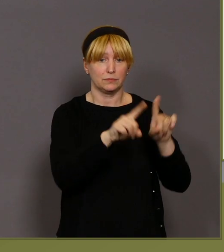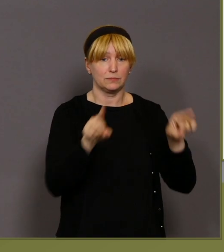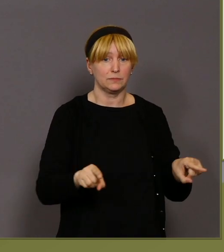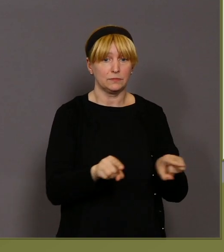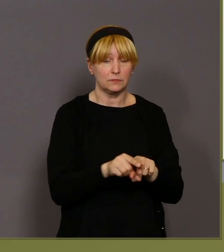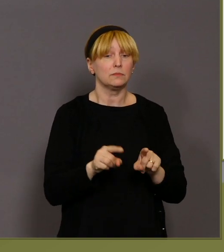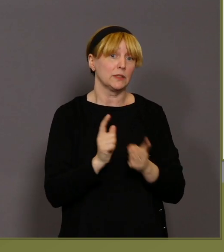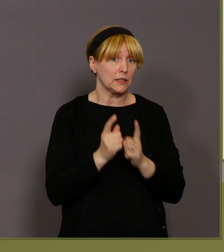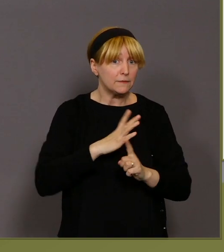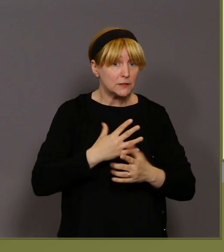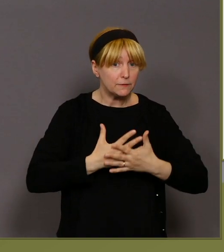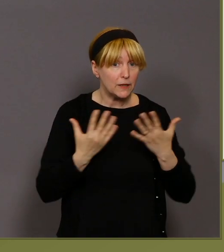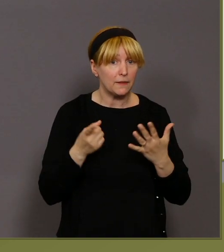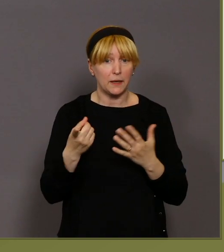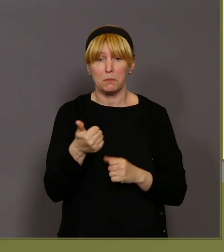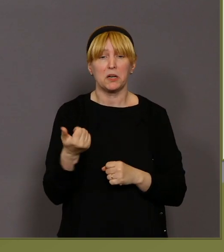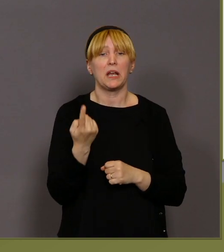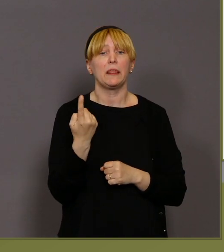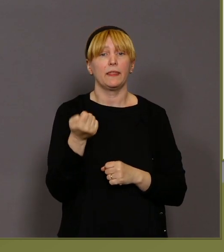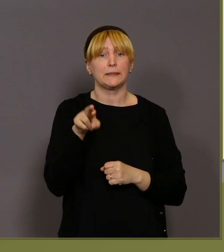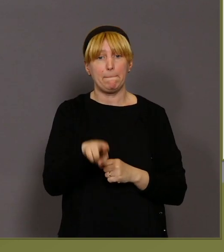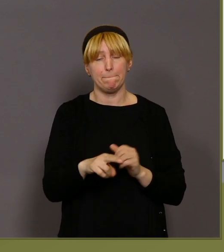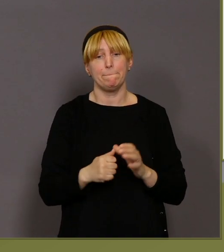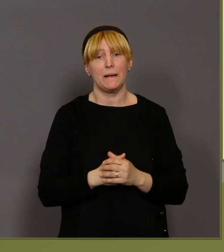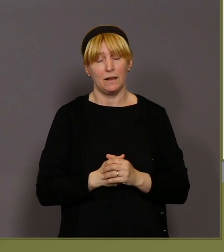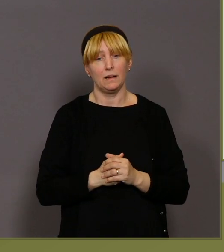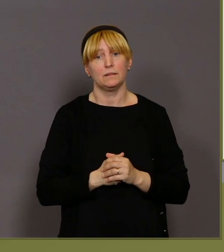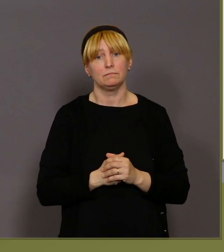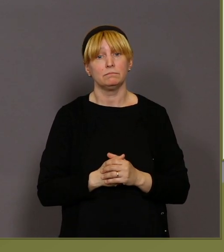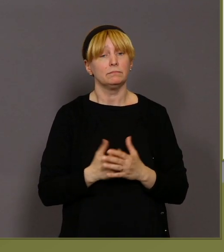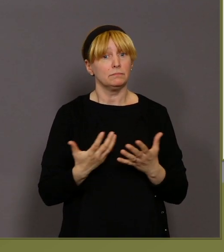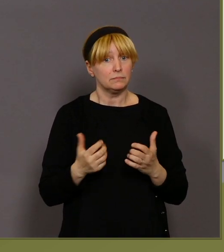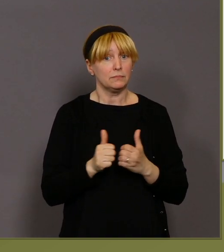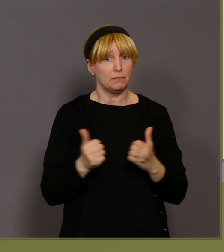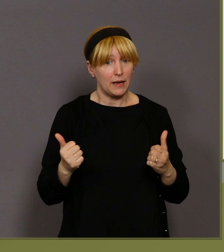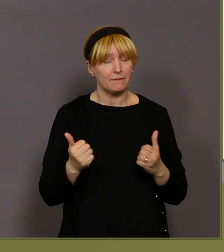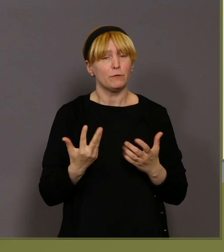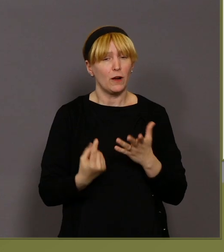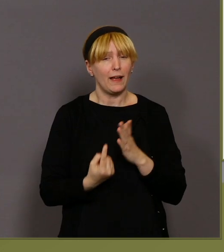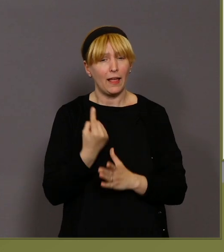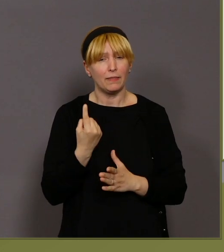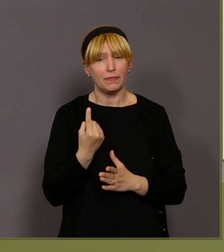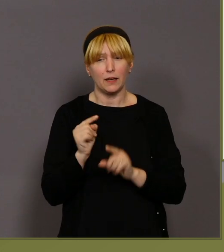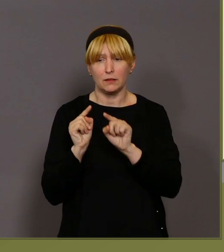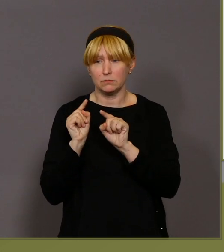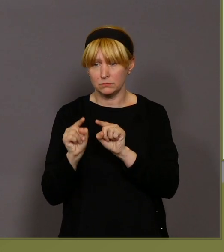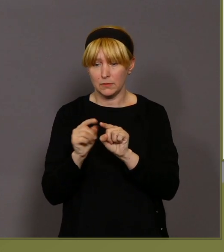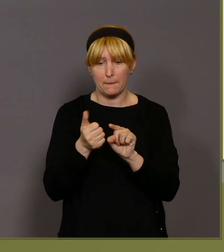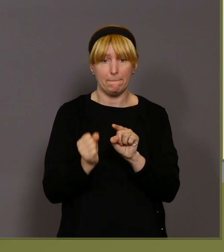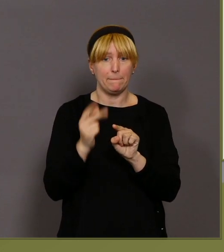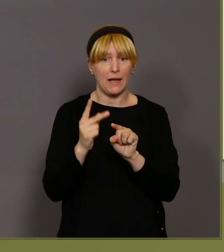be others. This is just one example. What's happening if you press the back and the next